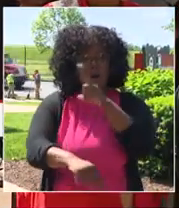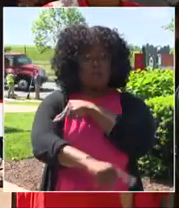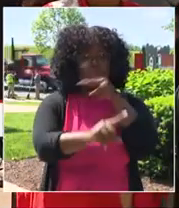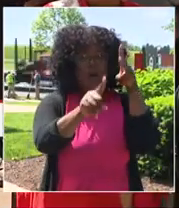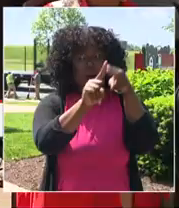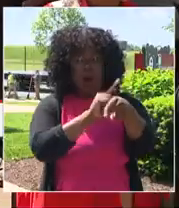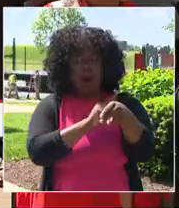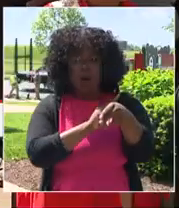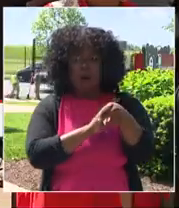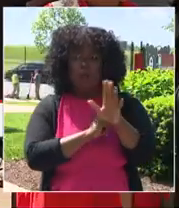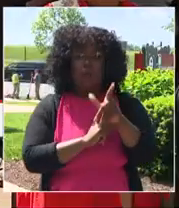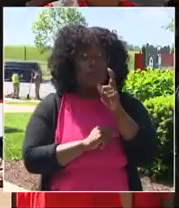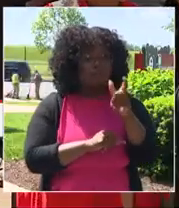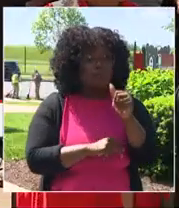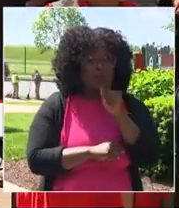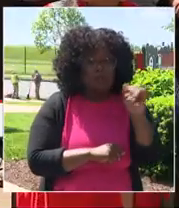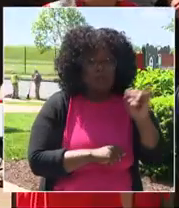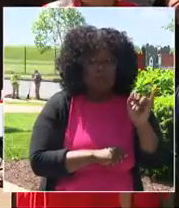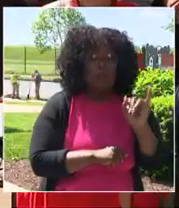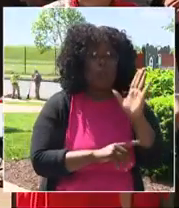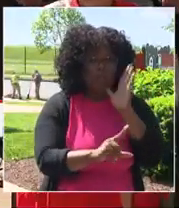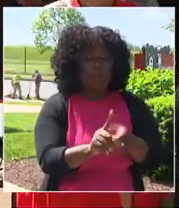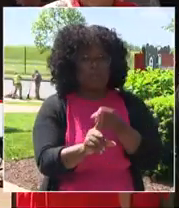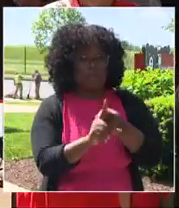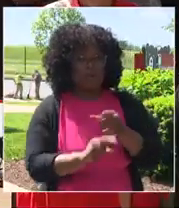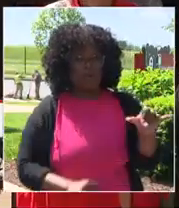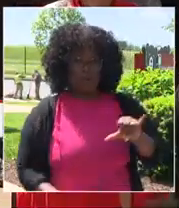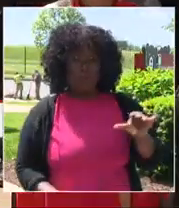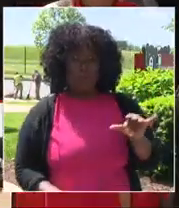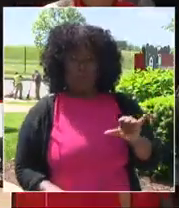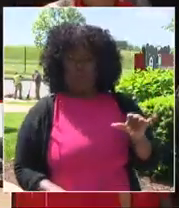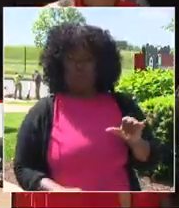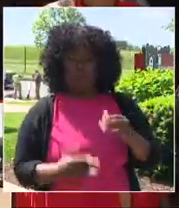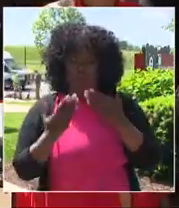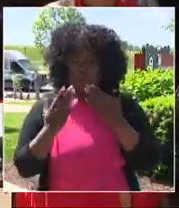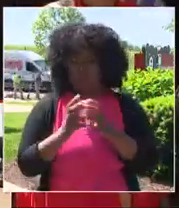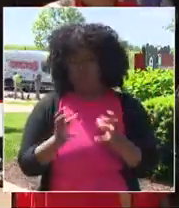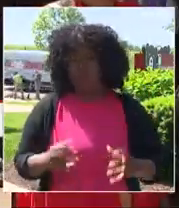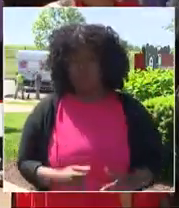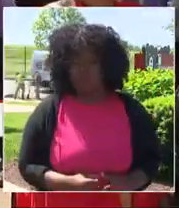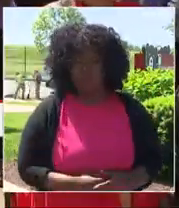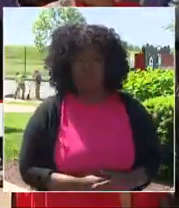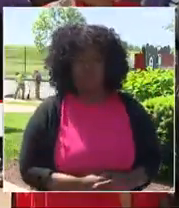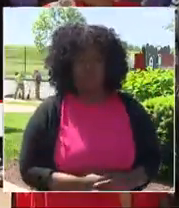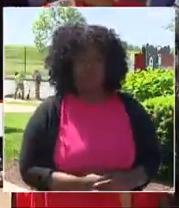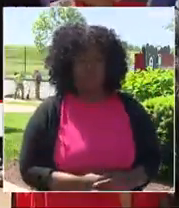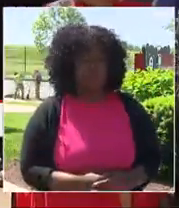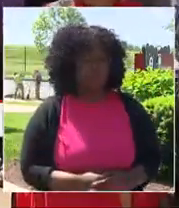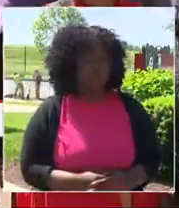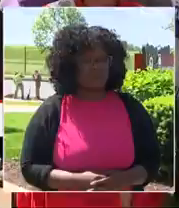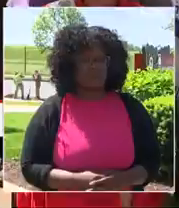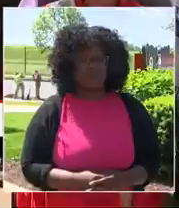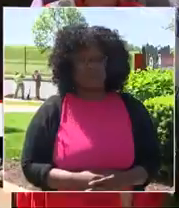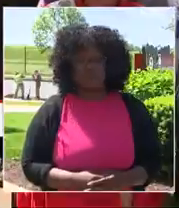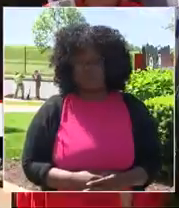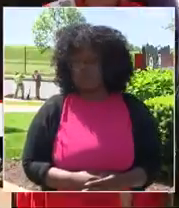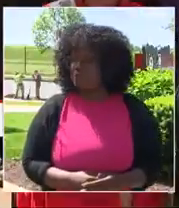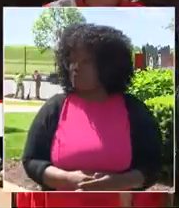You will feel the impact as well. So thank you so much. Thank you. Thank you, Councilmember.